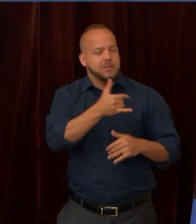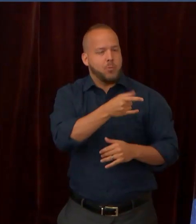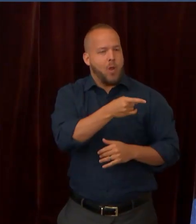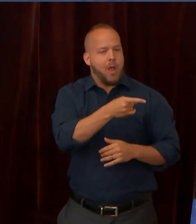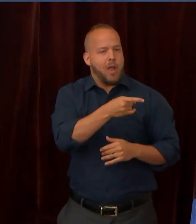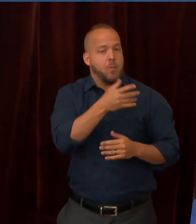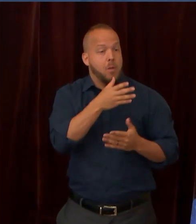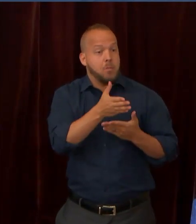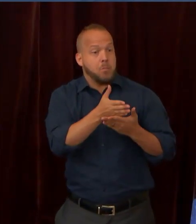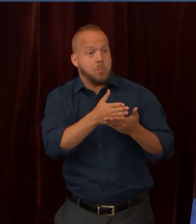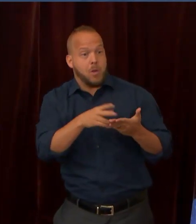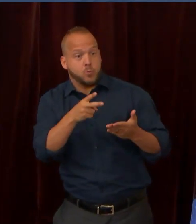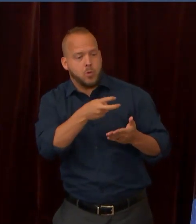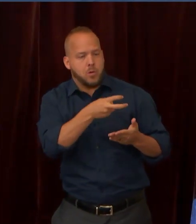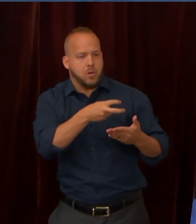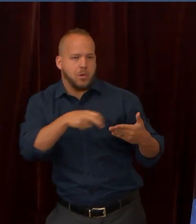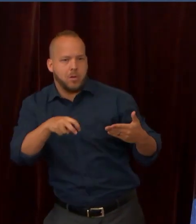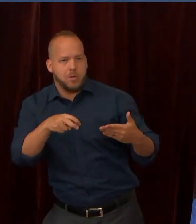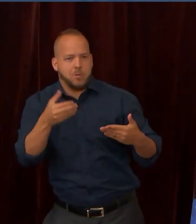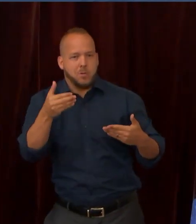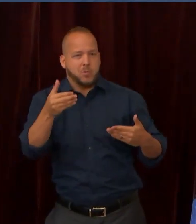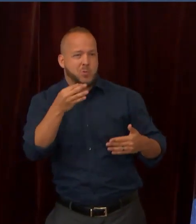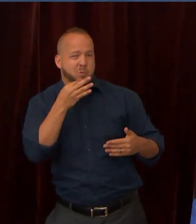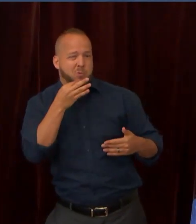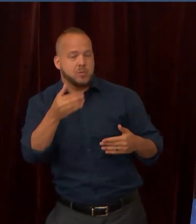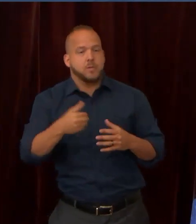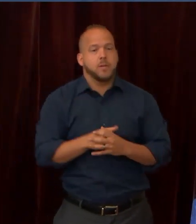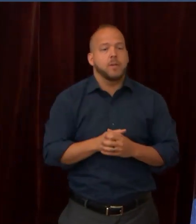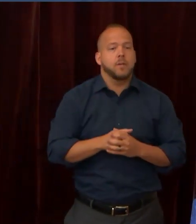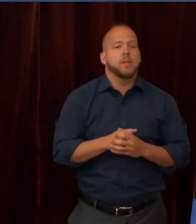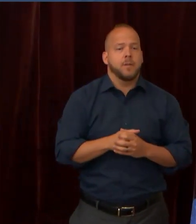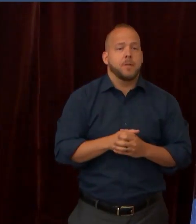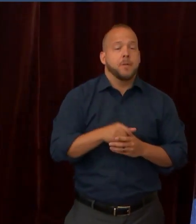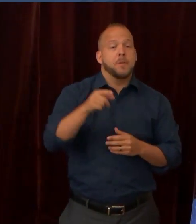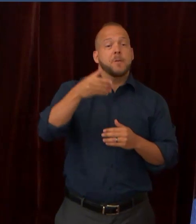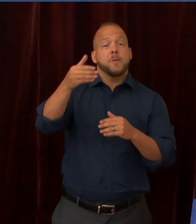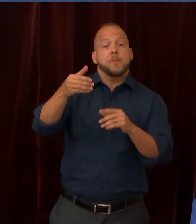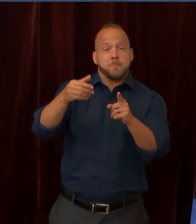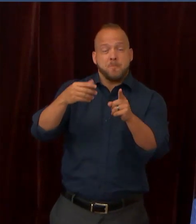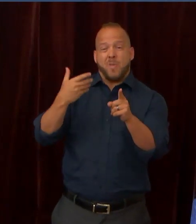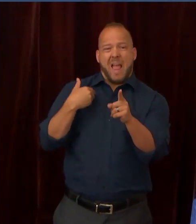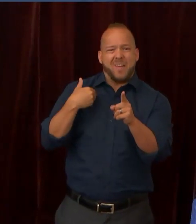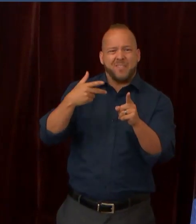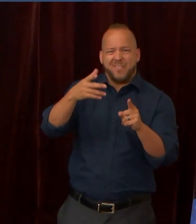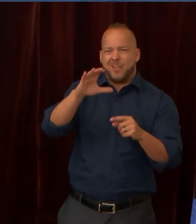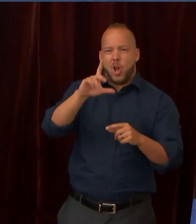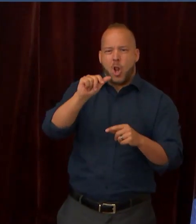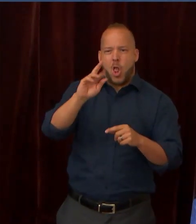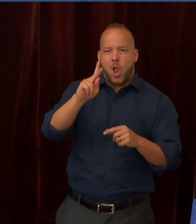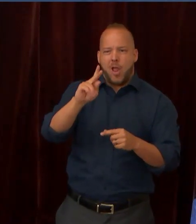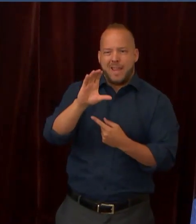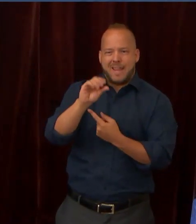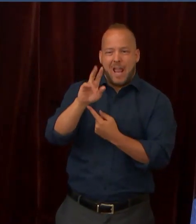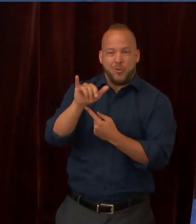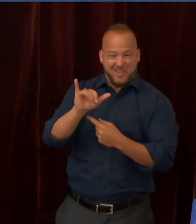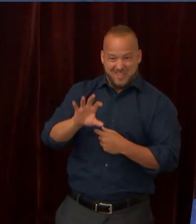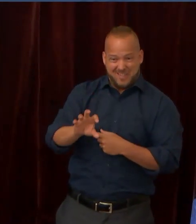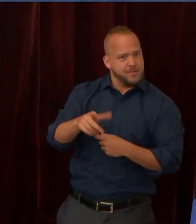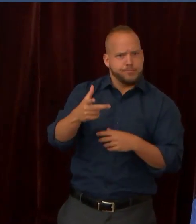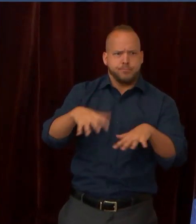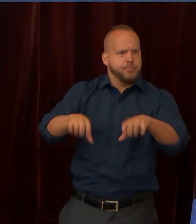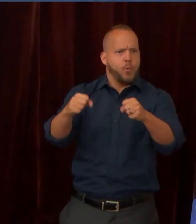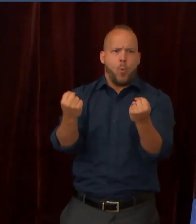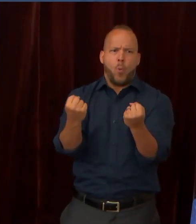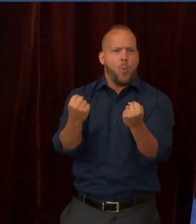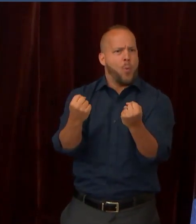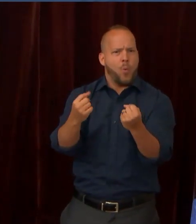on a pause for further discussion because they've had an ongoing outbreak investigation that we are in the middle of taking a look